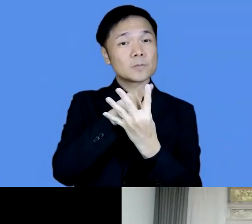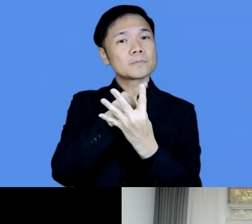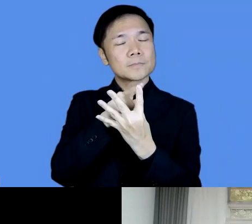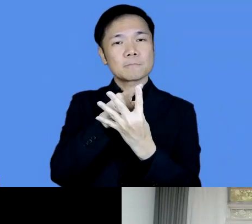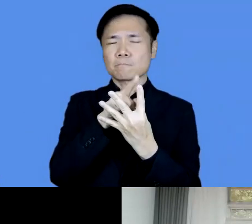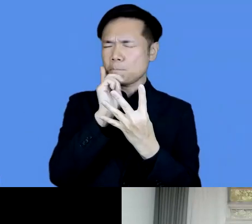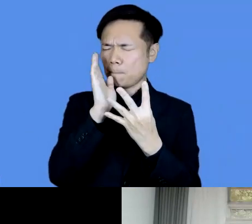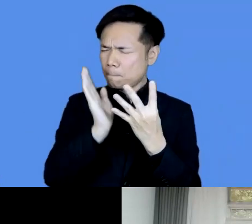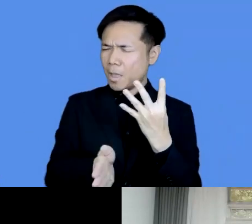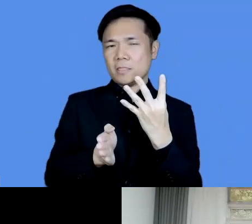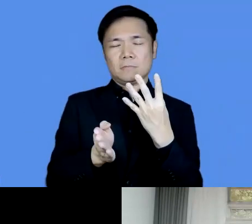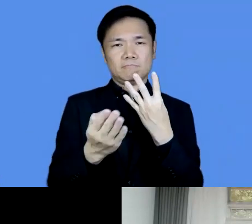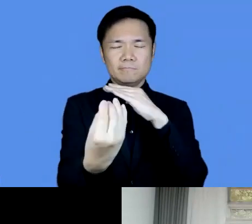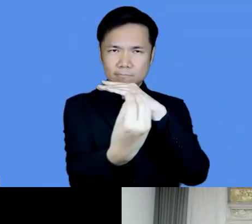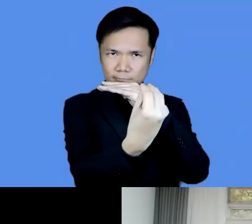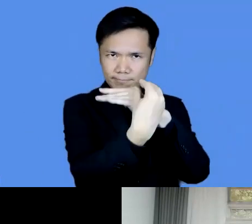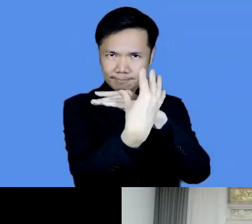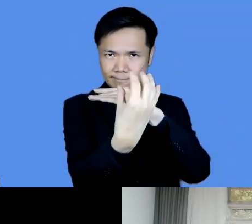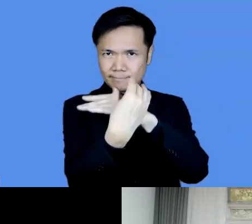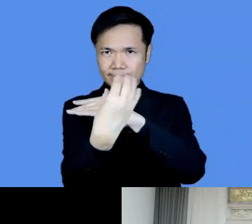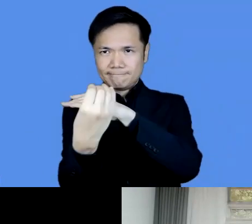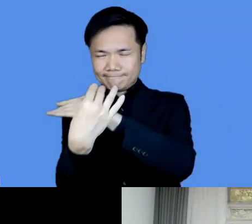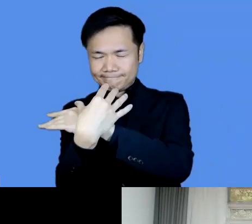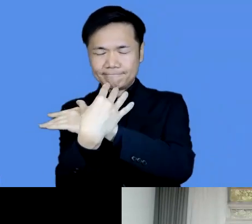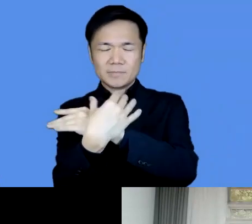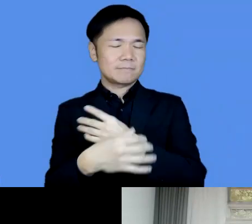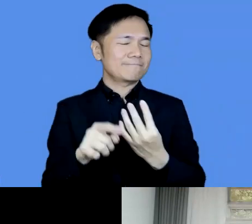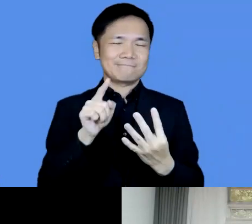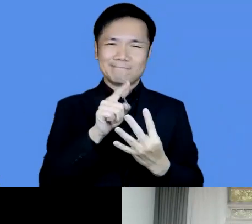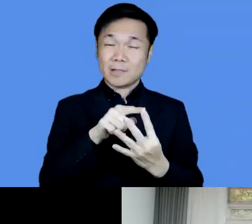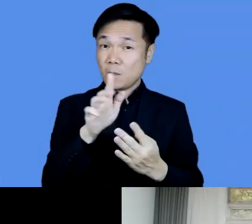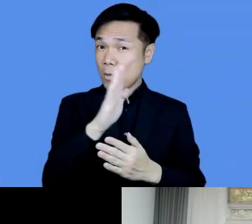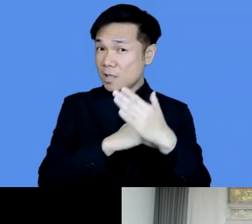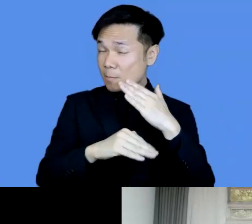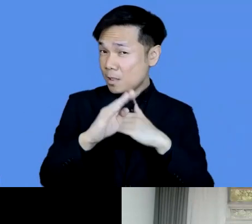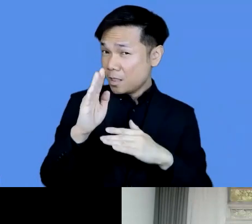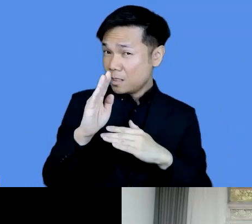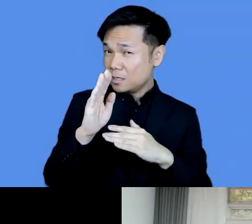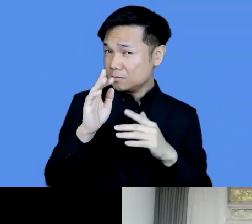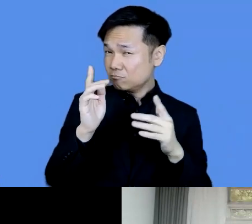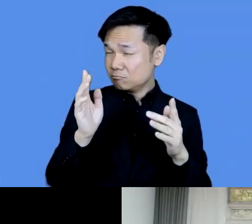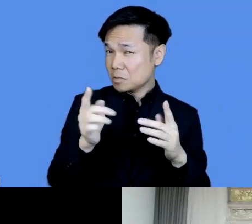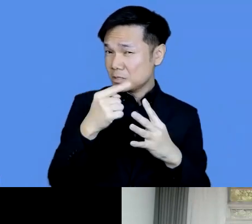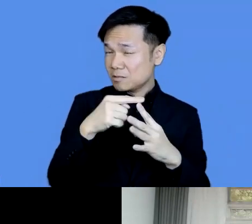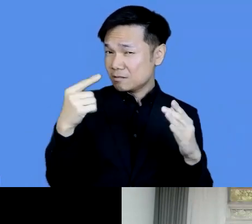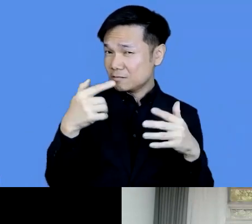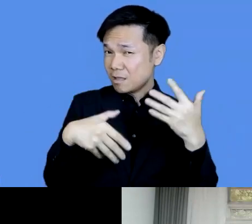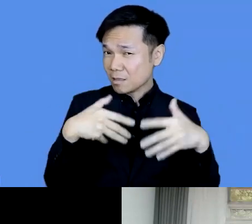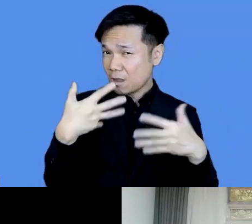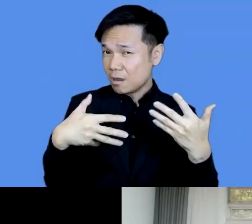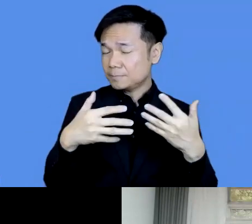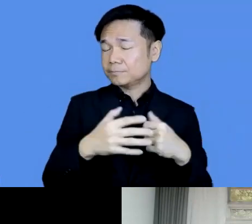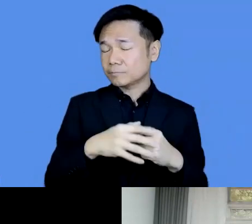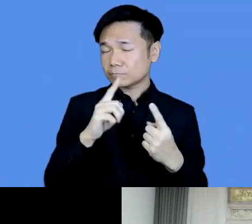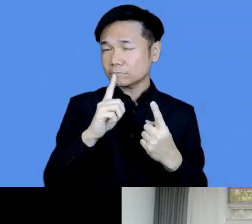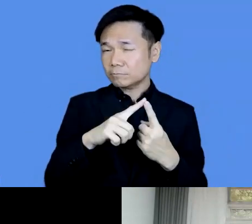consultation. We cannot think of advancing the disability agenda, and in particular the data agenda for